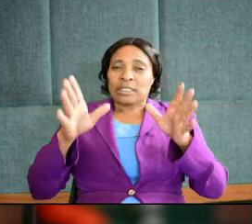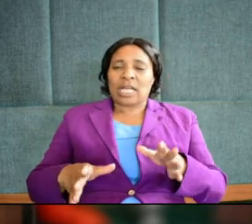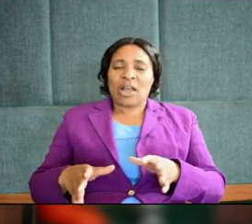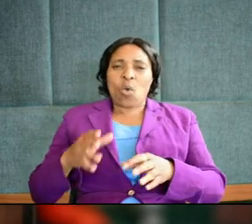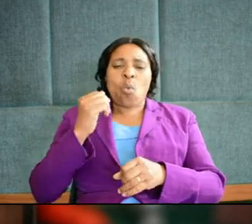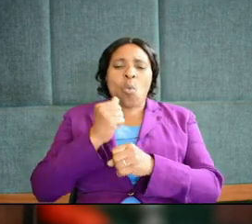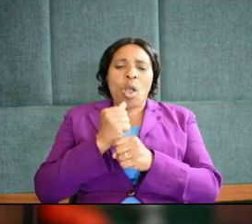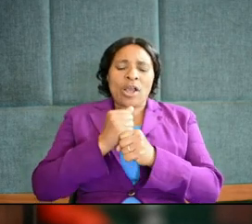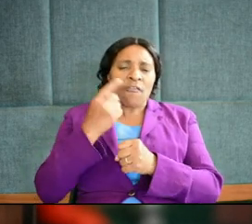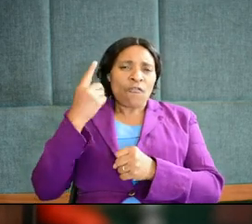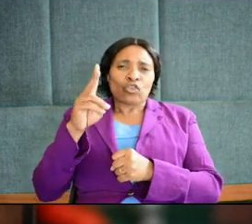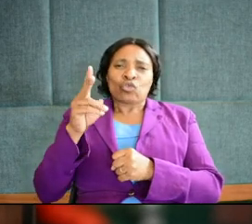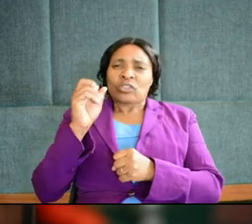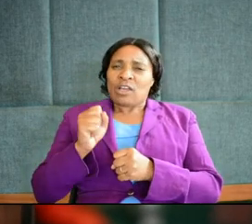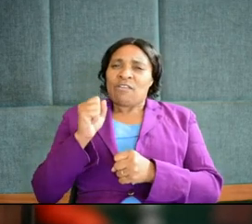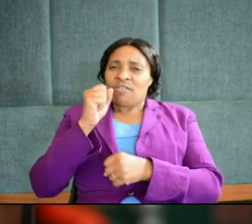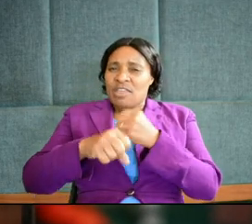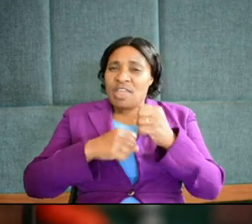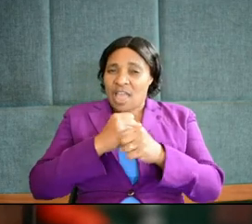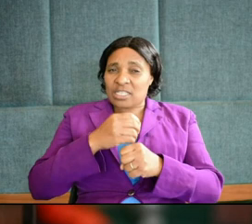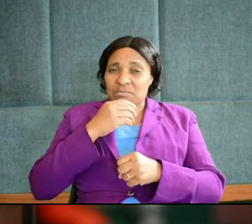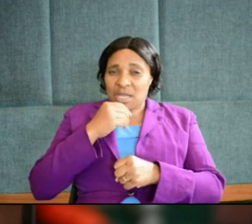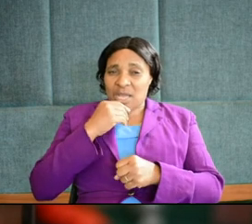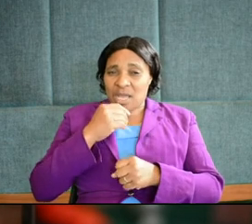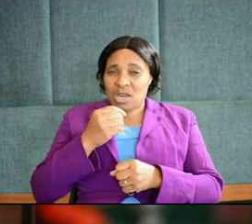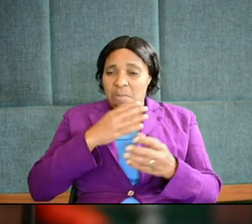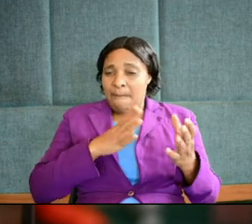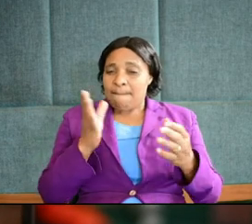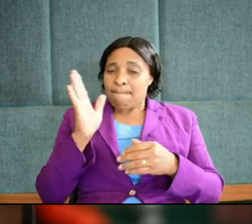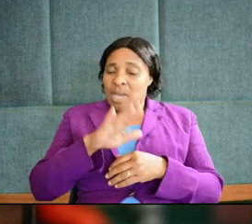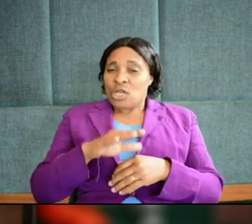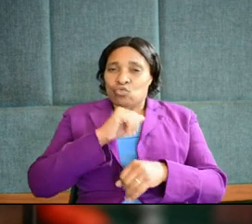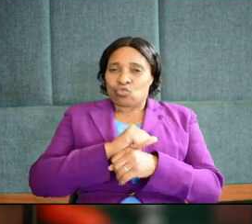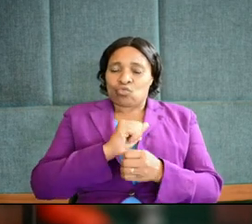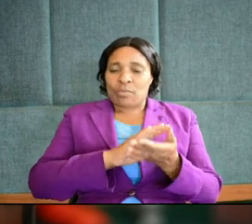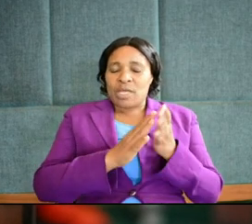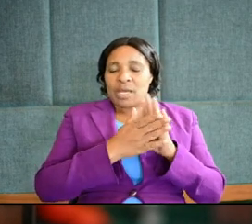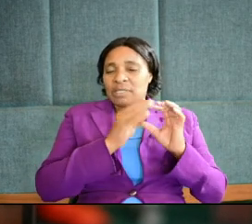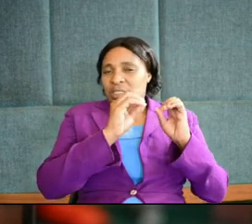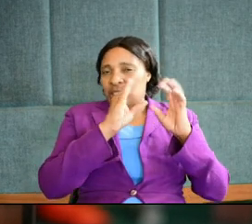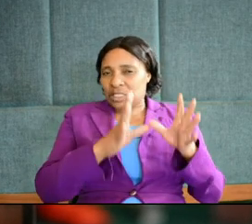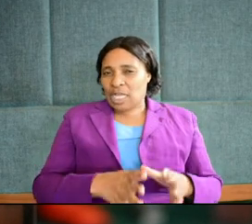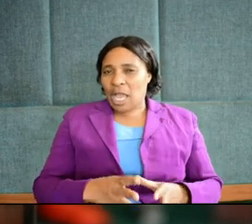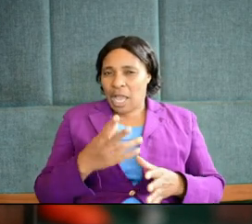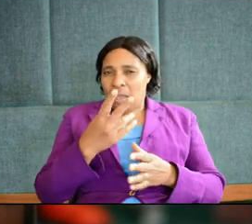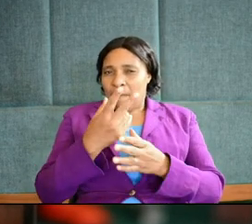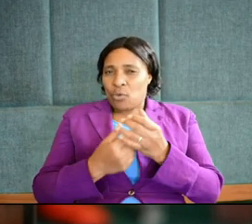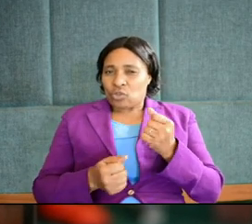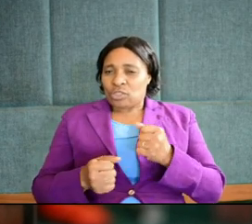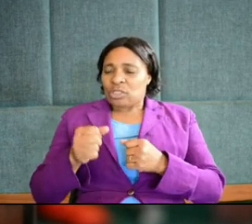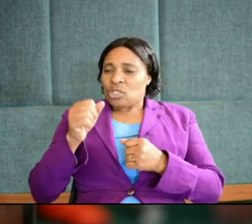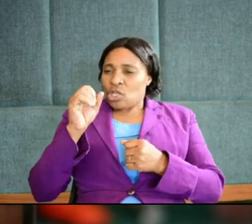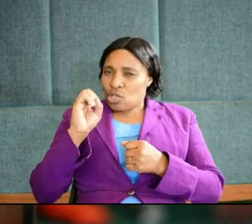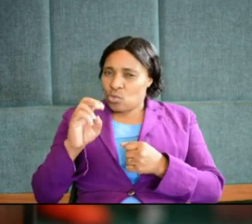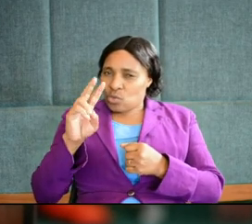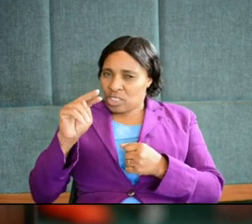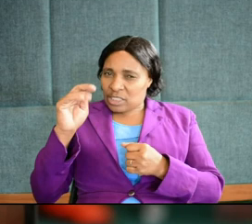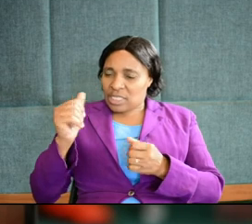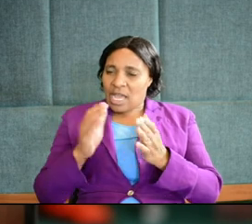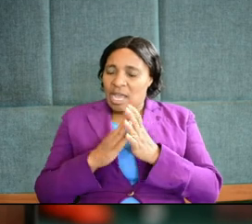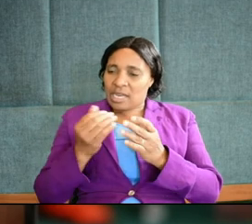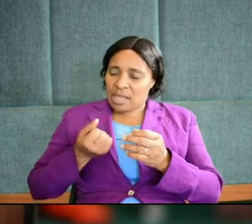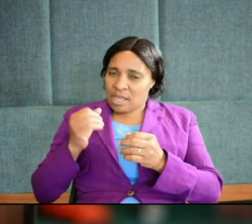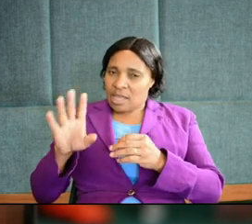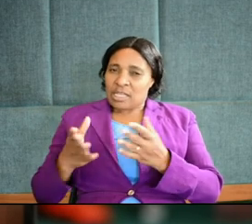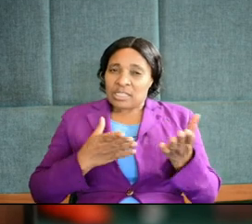for 25 years building electrical engines, went back to school and became a teacher. Both he and Eunice served as the school principal at